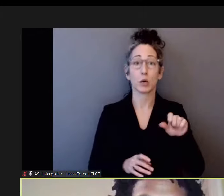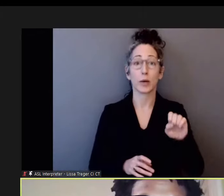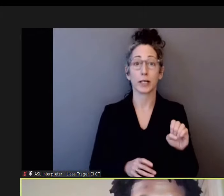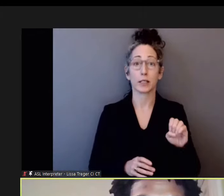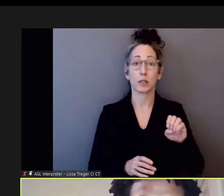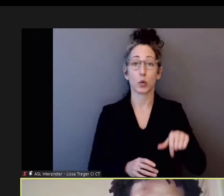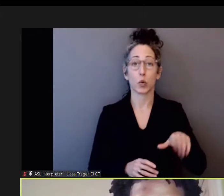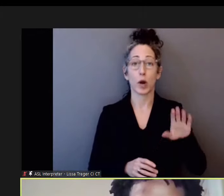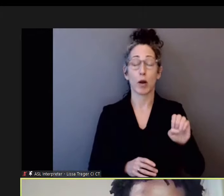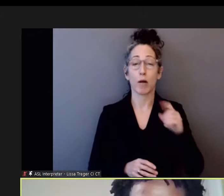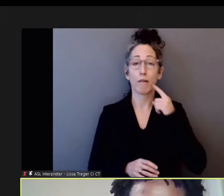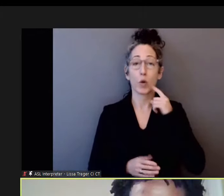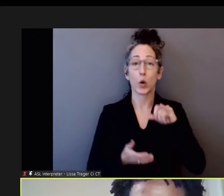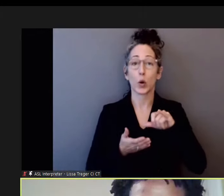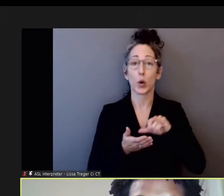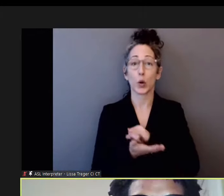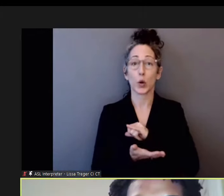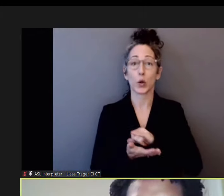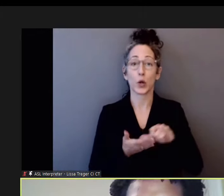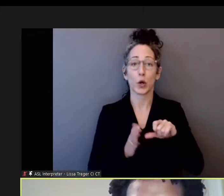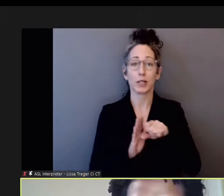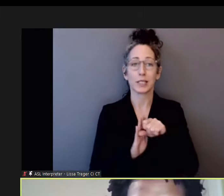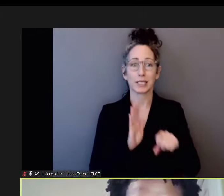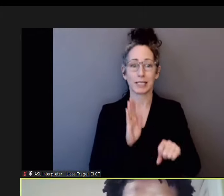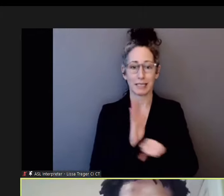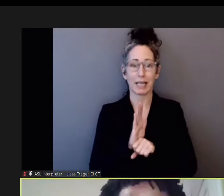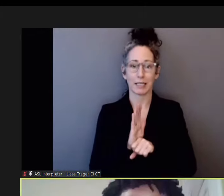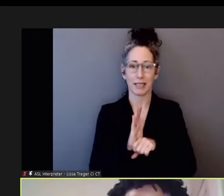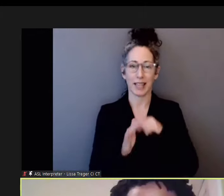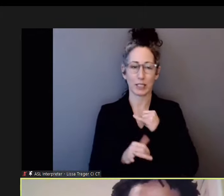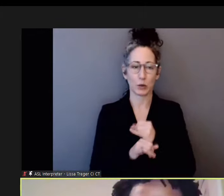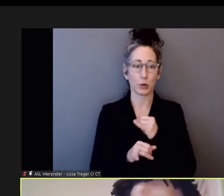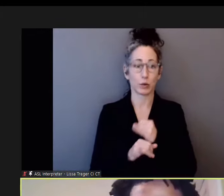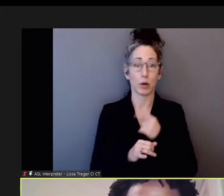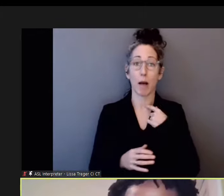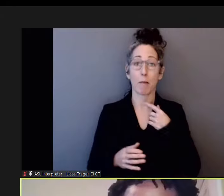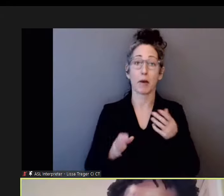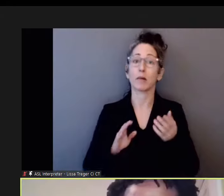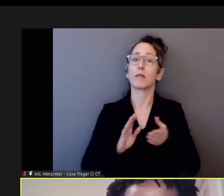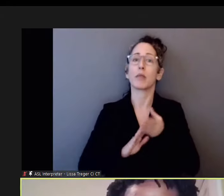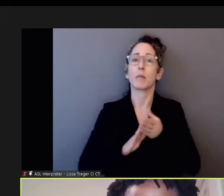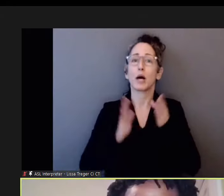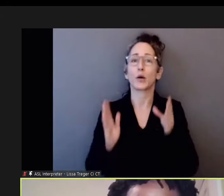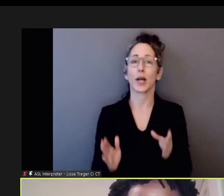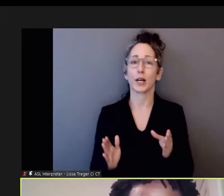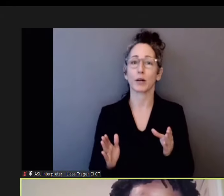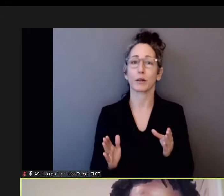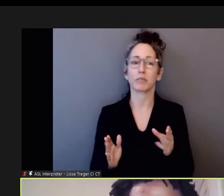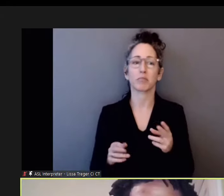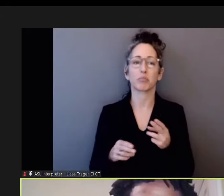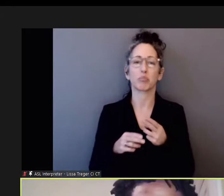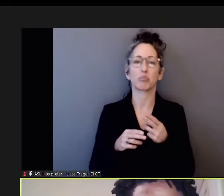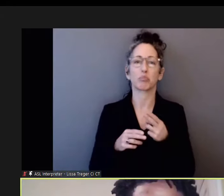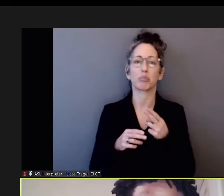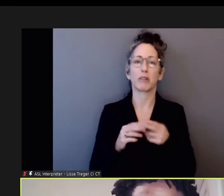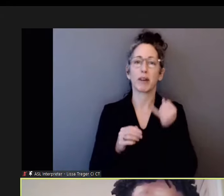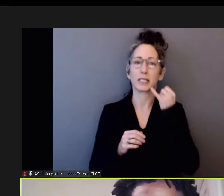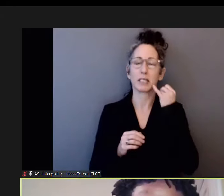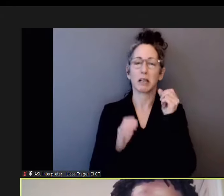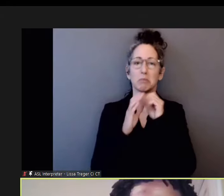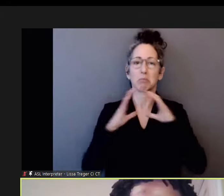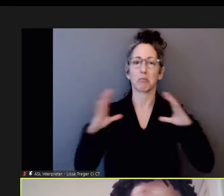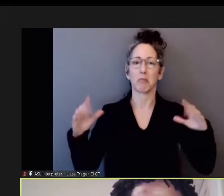the New York State AIDS Institute. I will be your moderator for the evening. Just a quick overview of what the hour will look